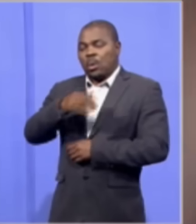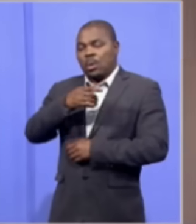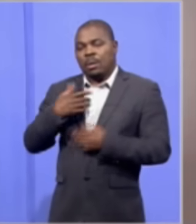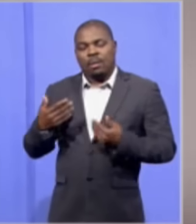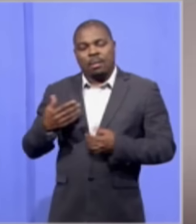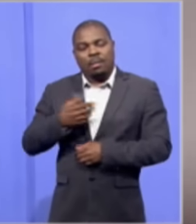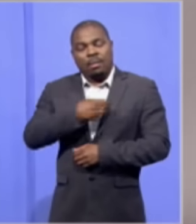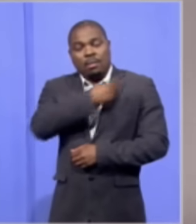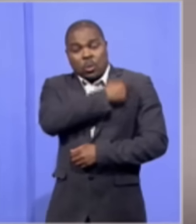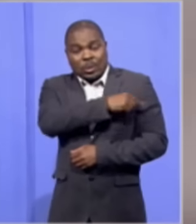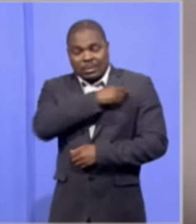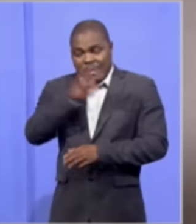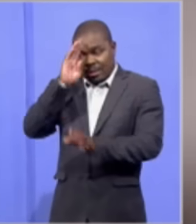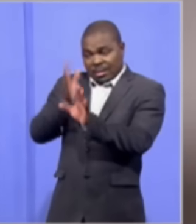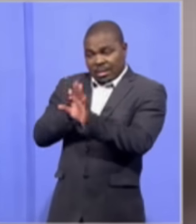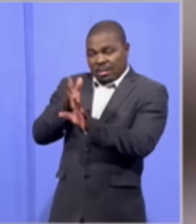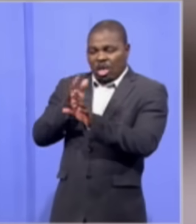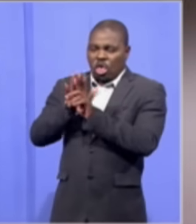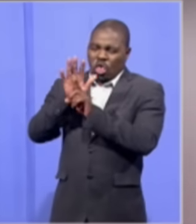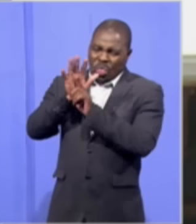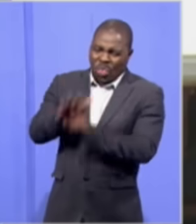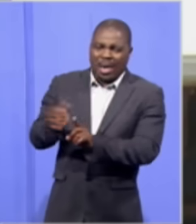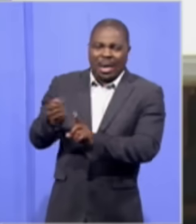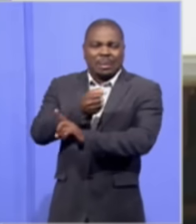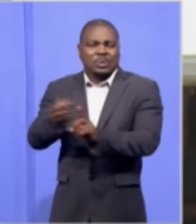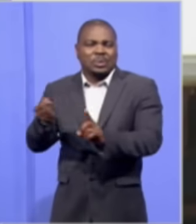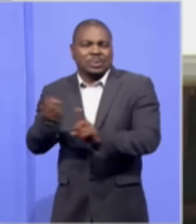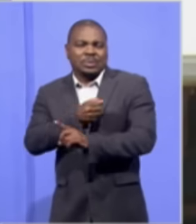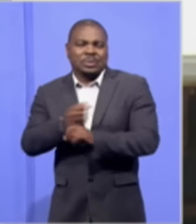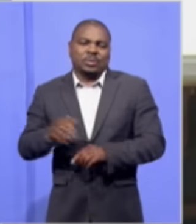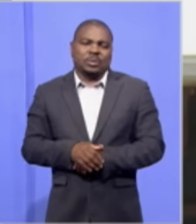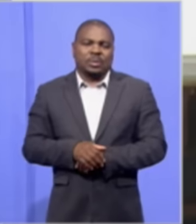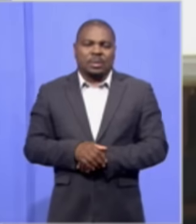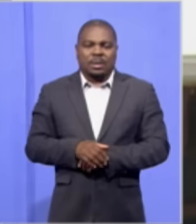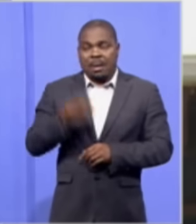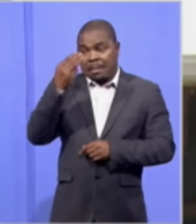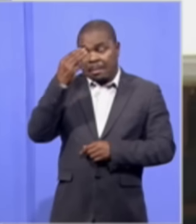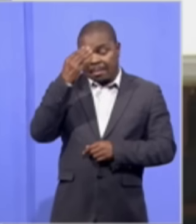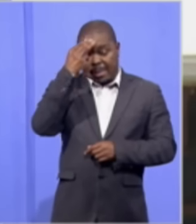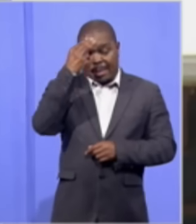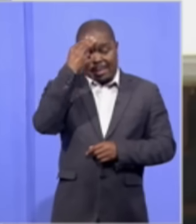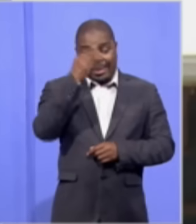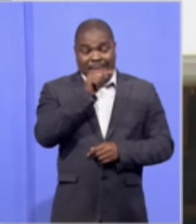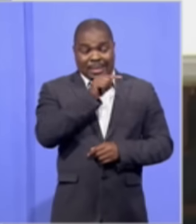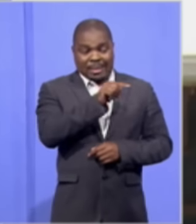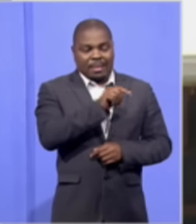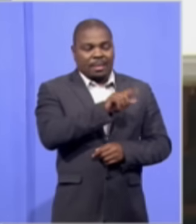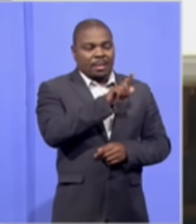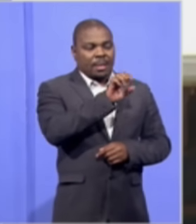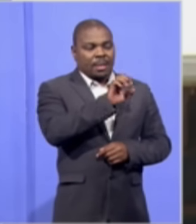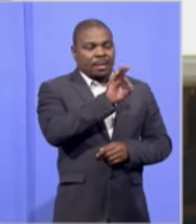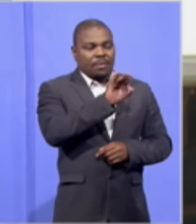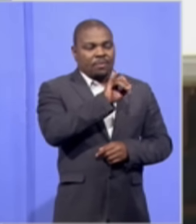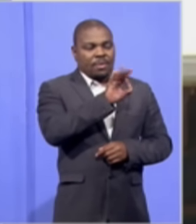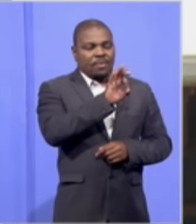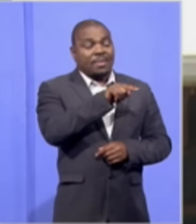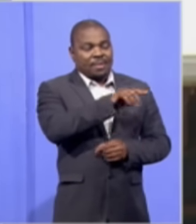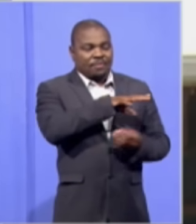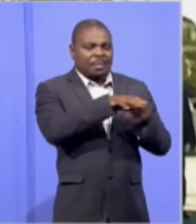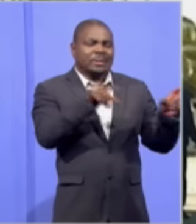jwa malwetsi a tlhaloganyo jwa Wittrent mo mahikeng lelapa lo lefifi le bona ba batla